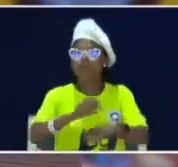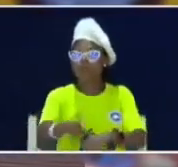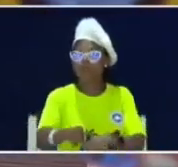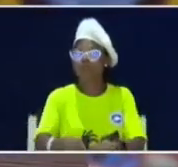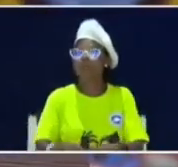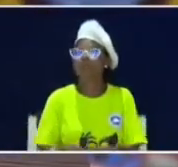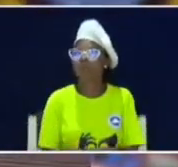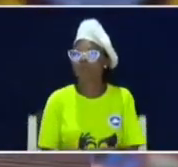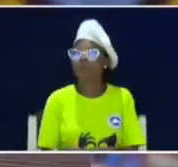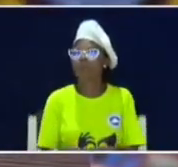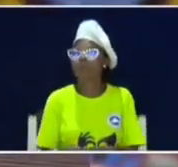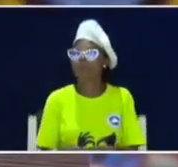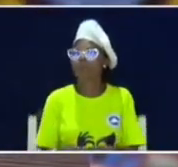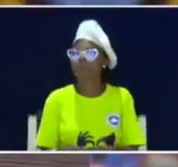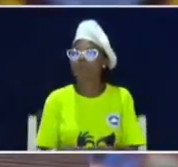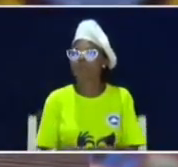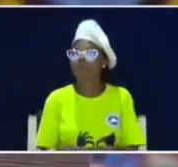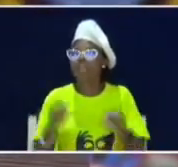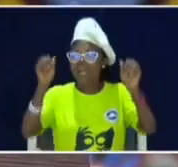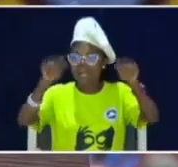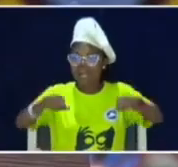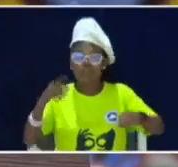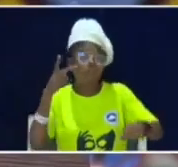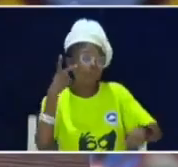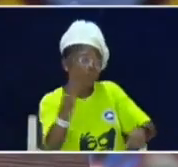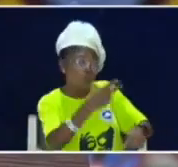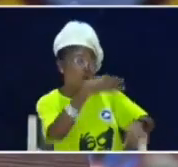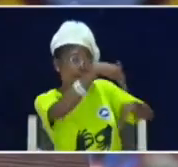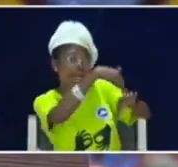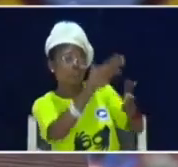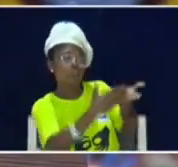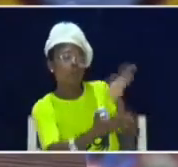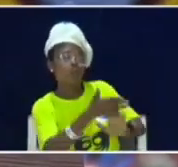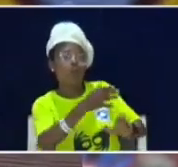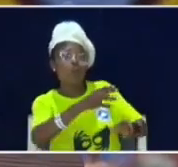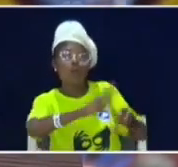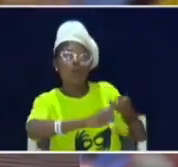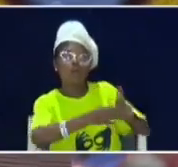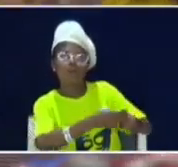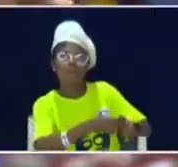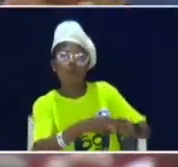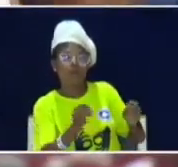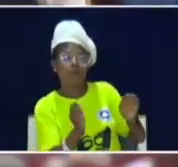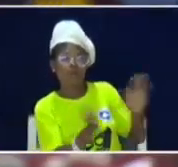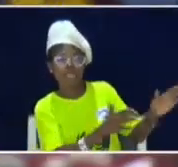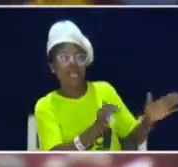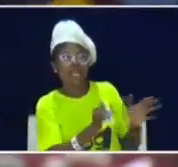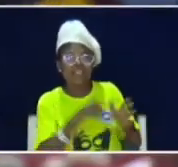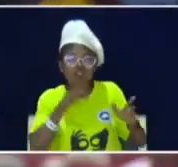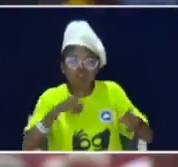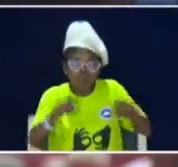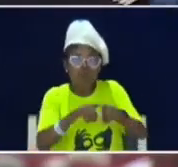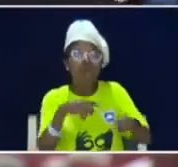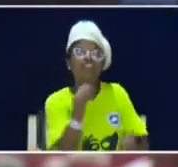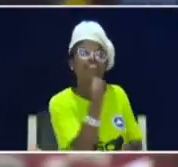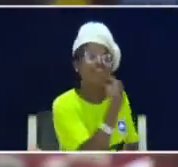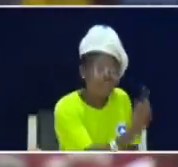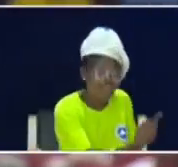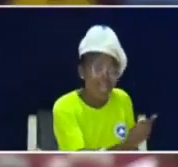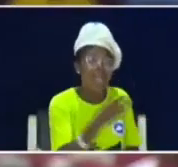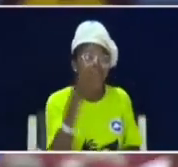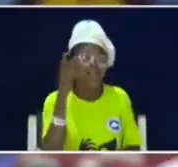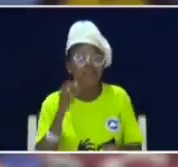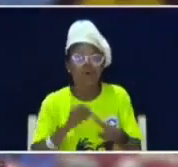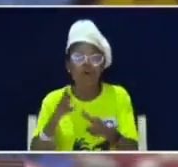kings. Can you look at somebody beside you that looks like king or as eagle that you are? Tell them that you have been